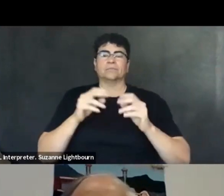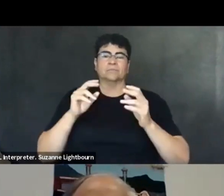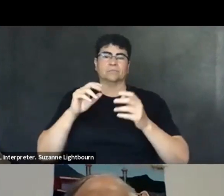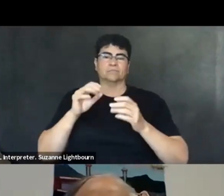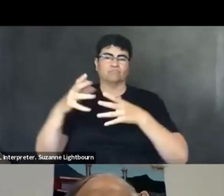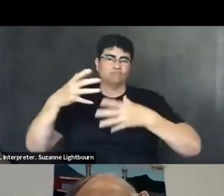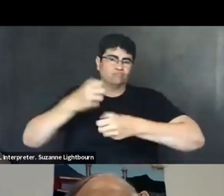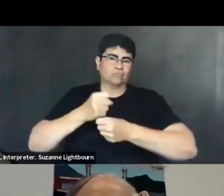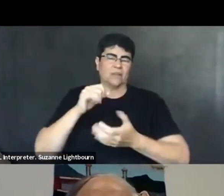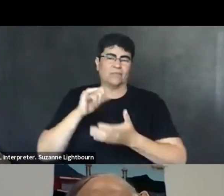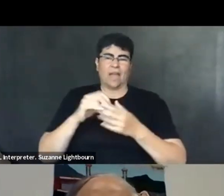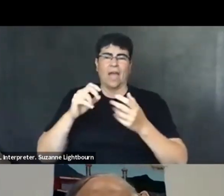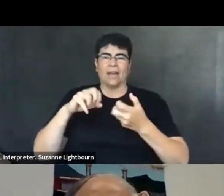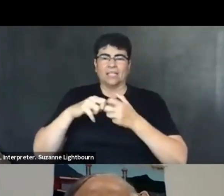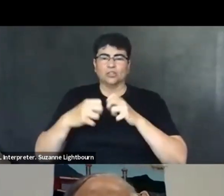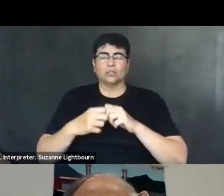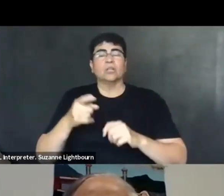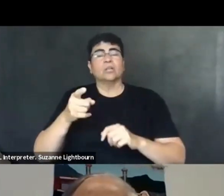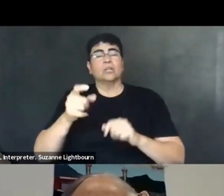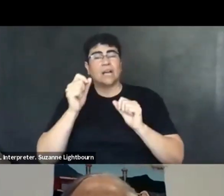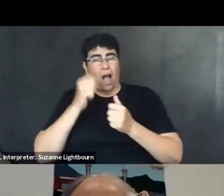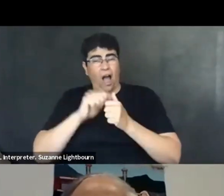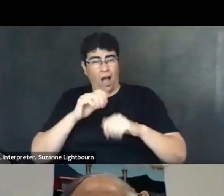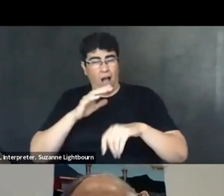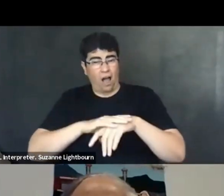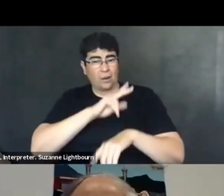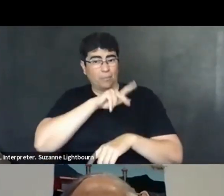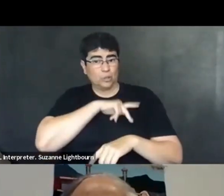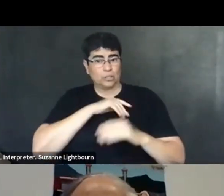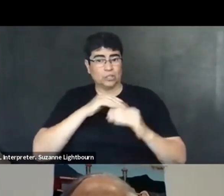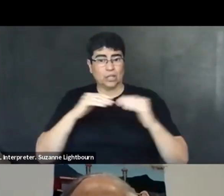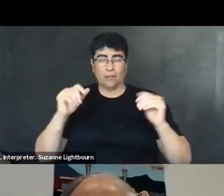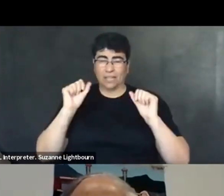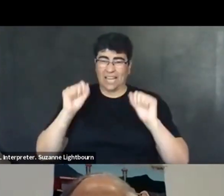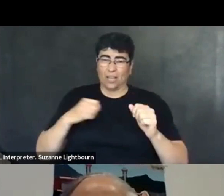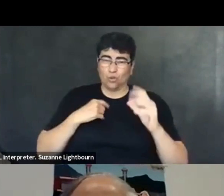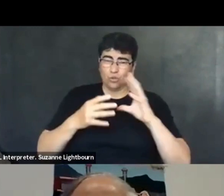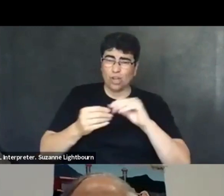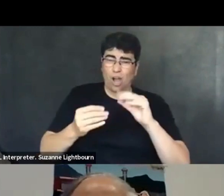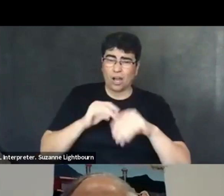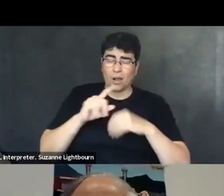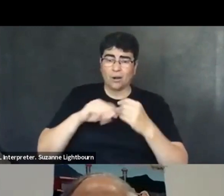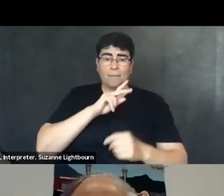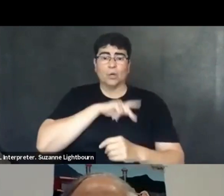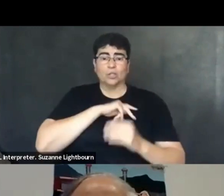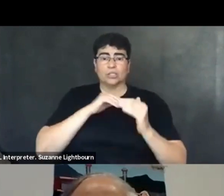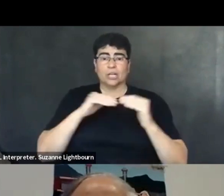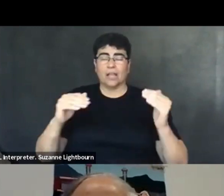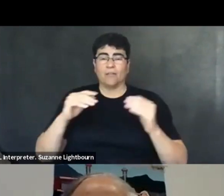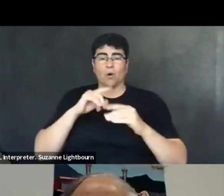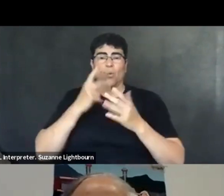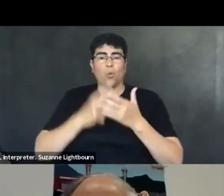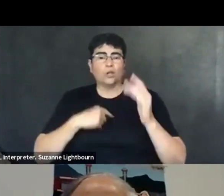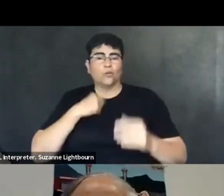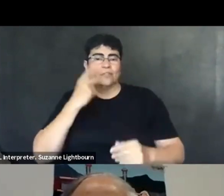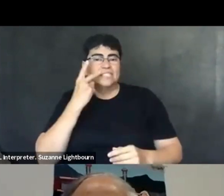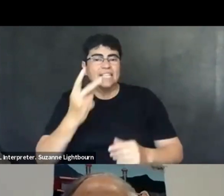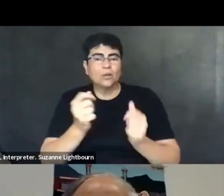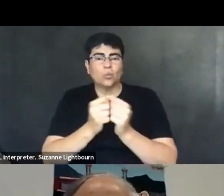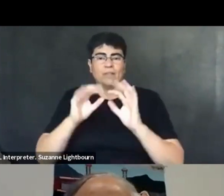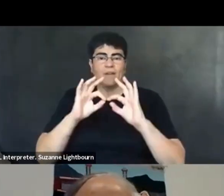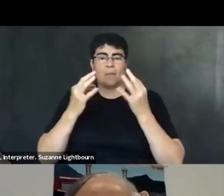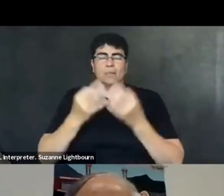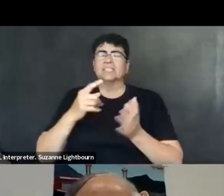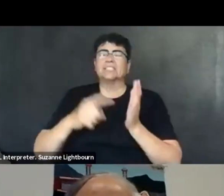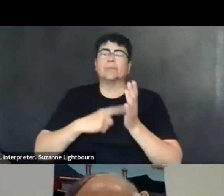personal level, can you each speak to what you have seen with families? I think one of the things that we sometimes miss in